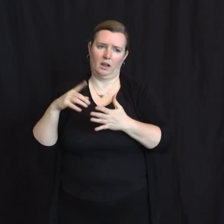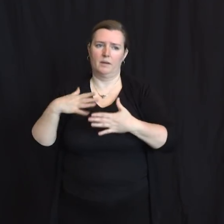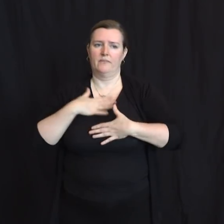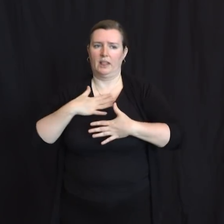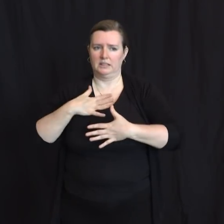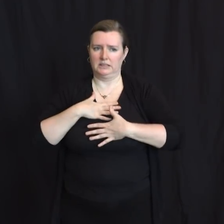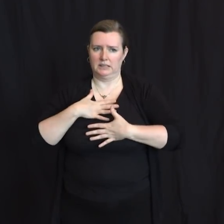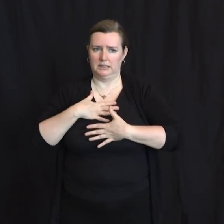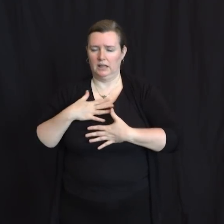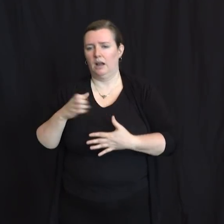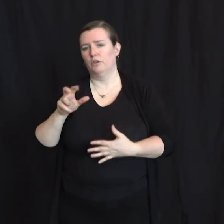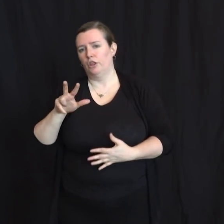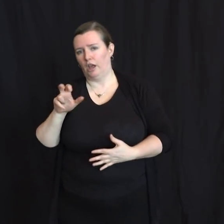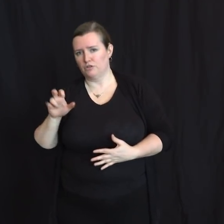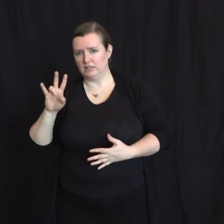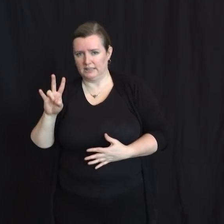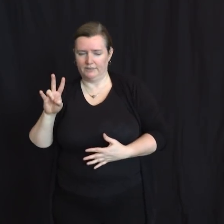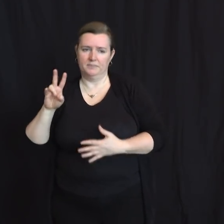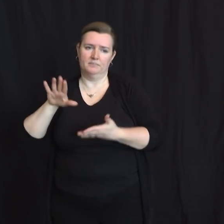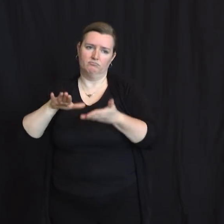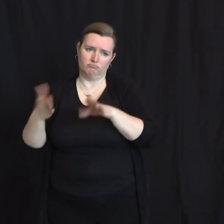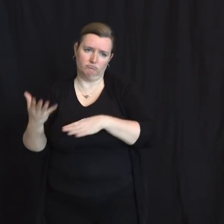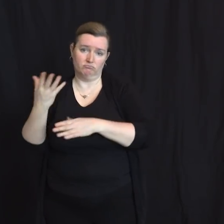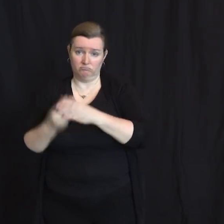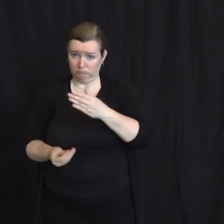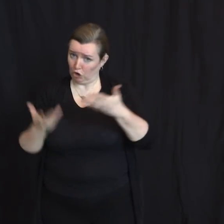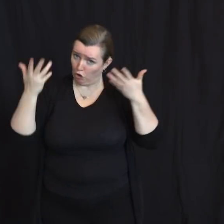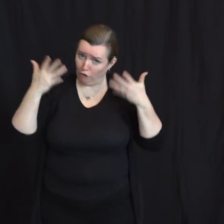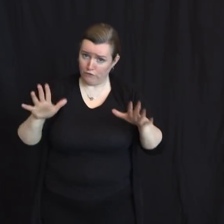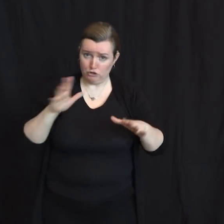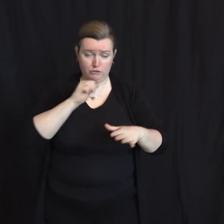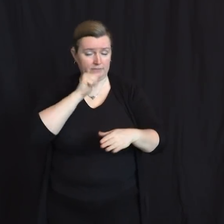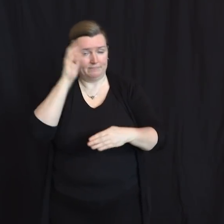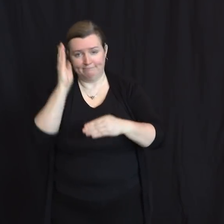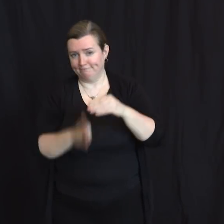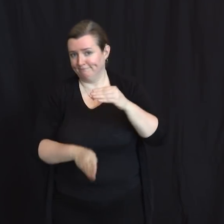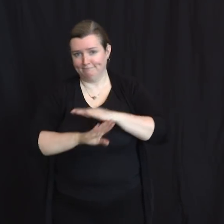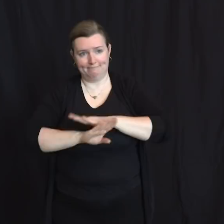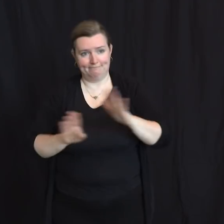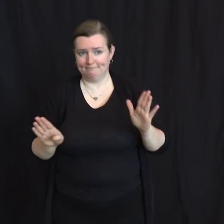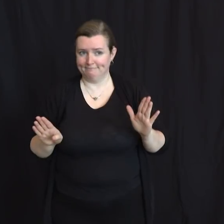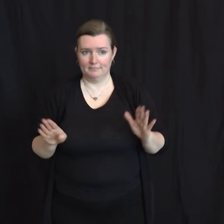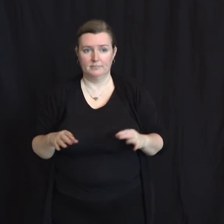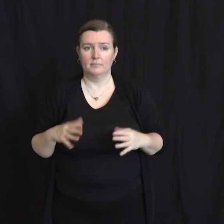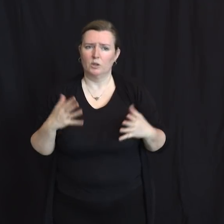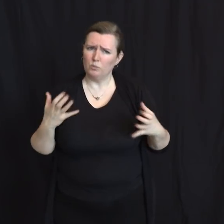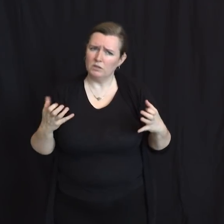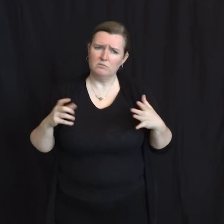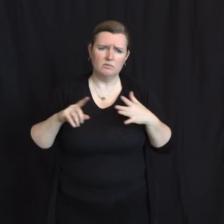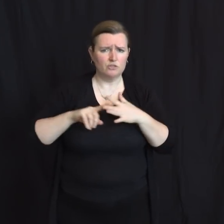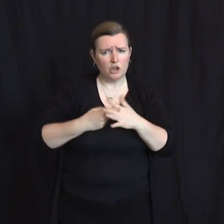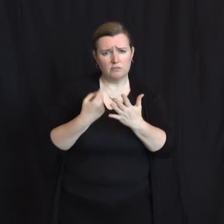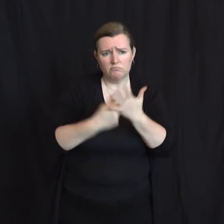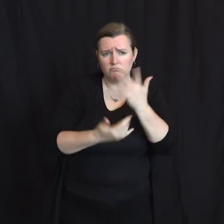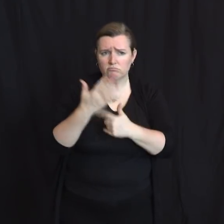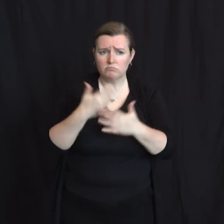not out of the woods yet. But we do want to share with you at least the principles that will guide us, and we'll do that soon. Listen, I'll